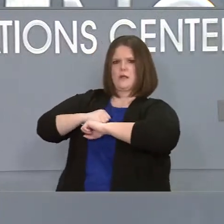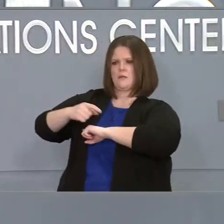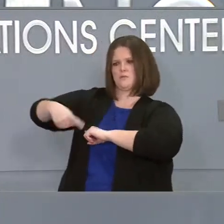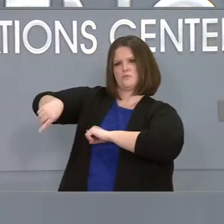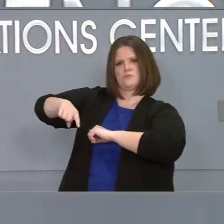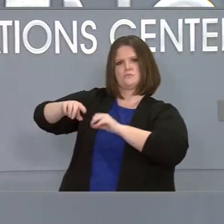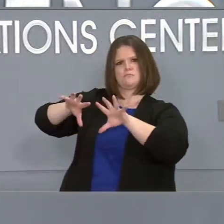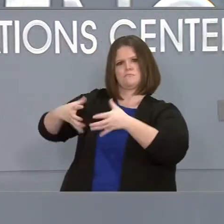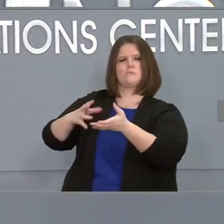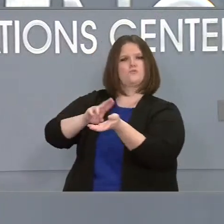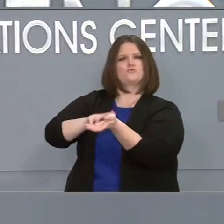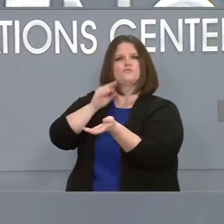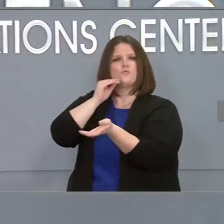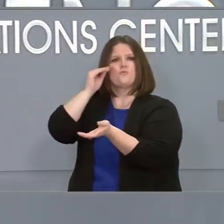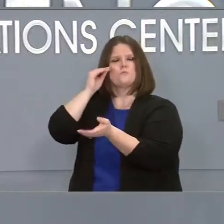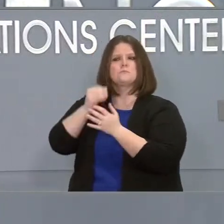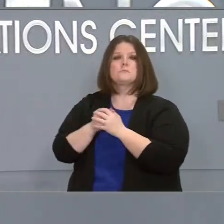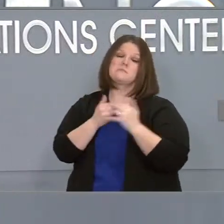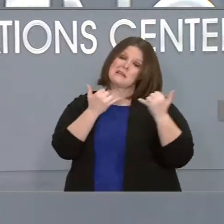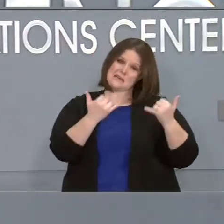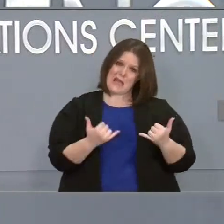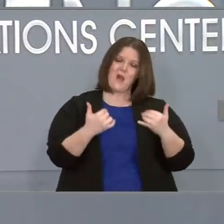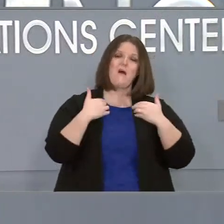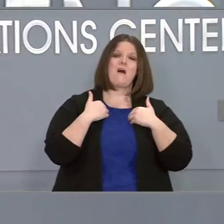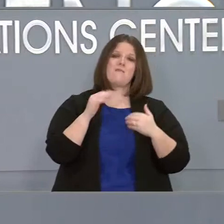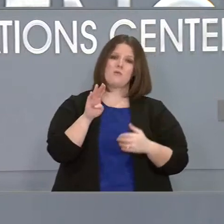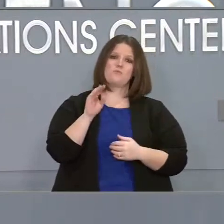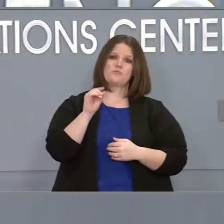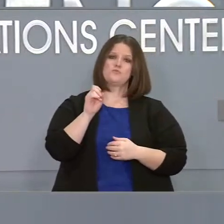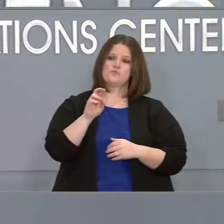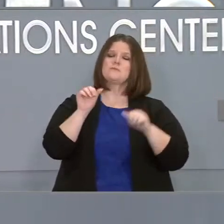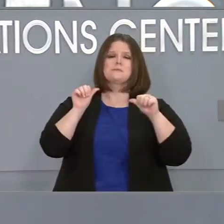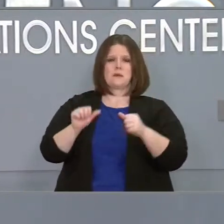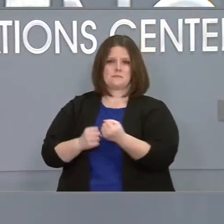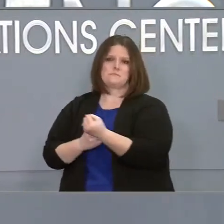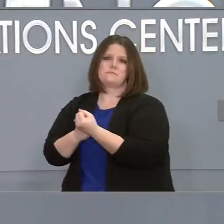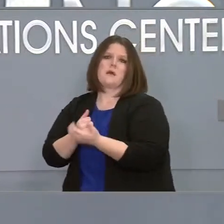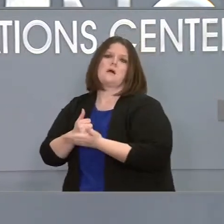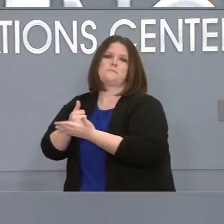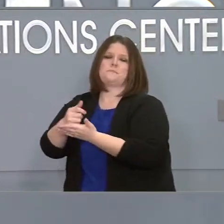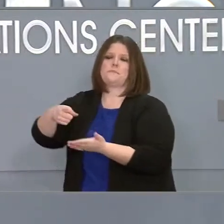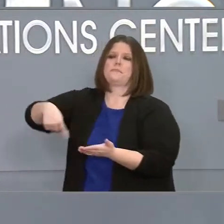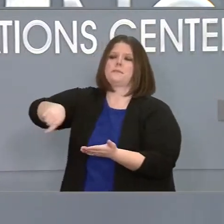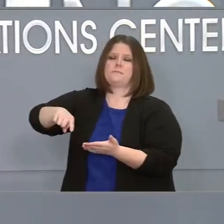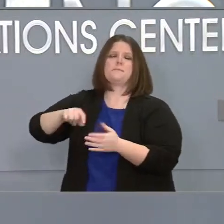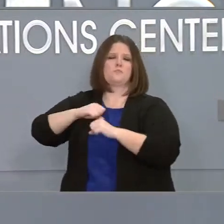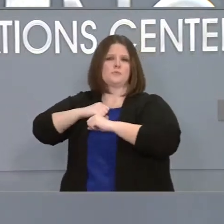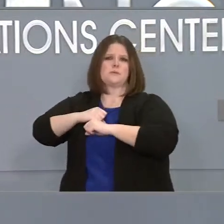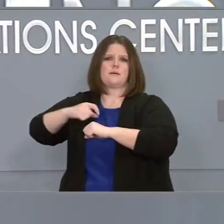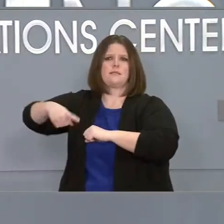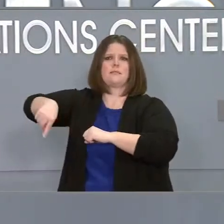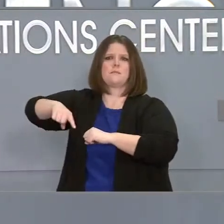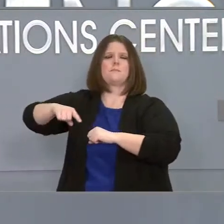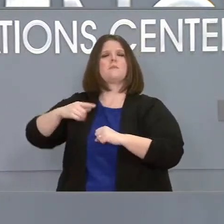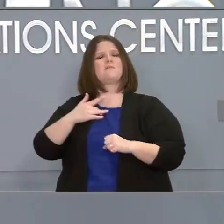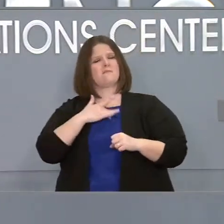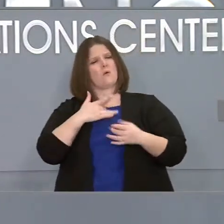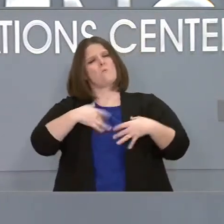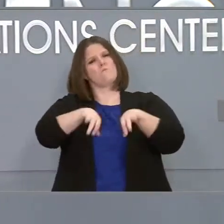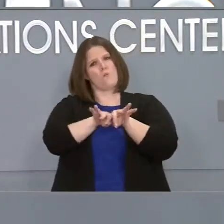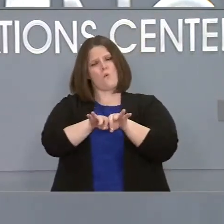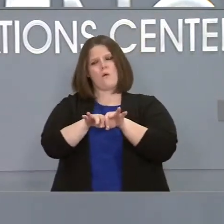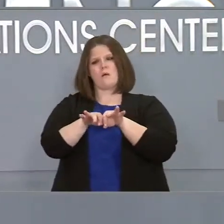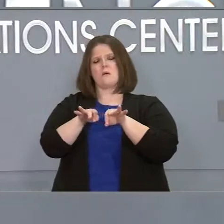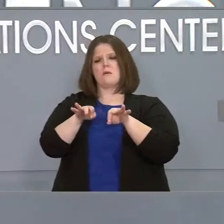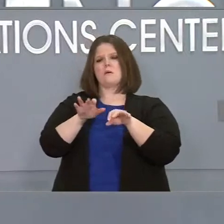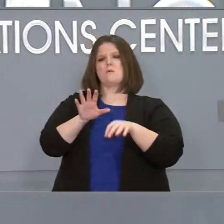that we have boosters, which we want everyone to get, and we have treatment to protect folks. We know how important it is to have that connection